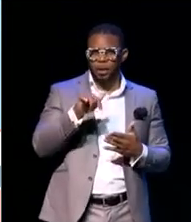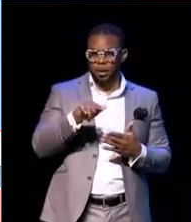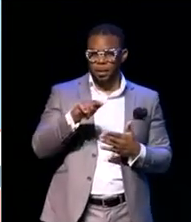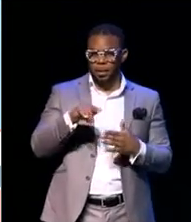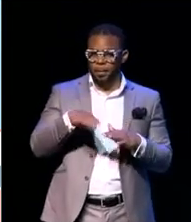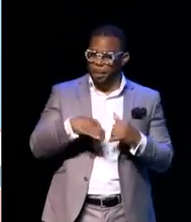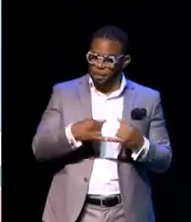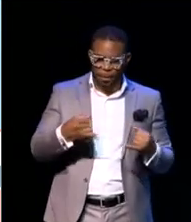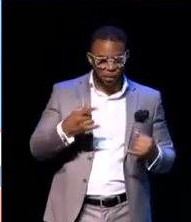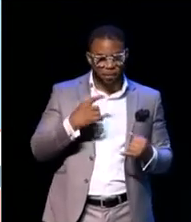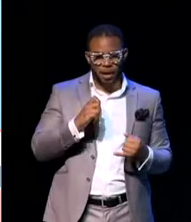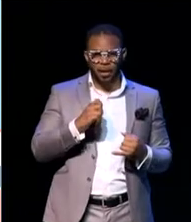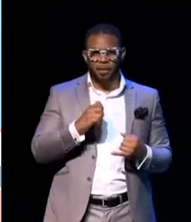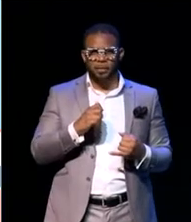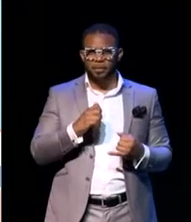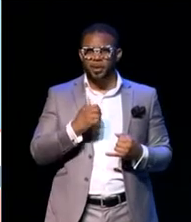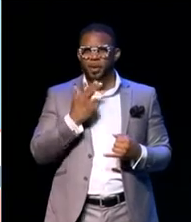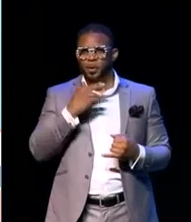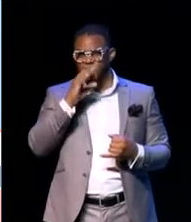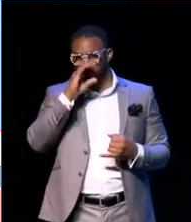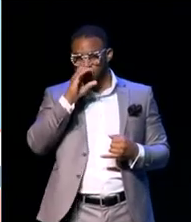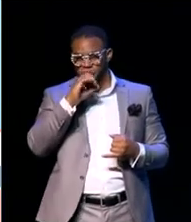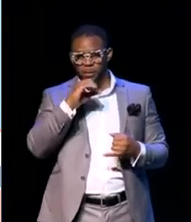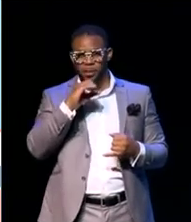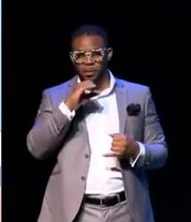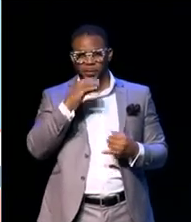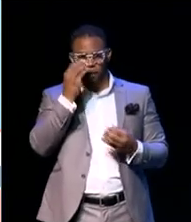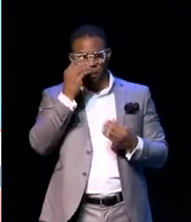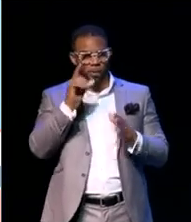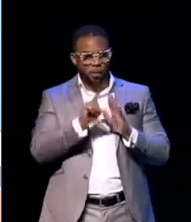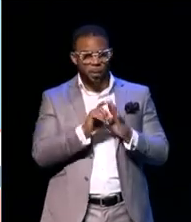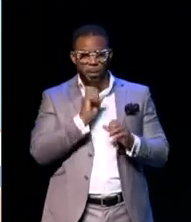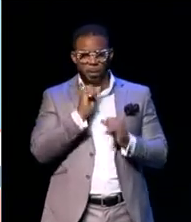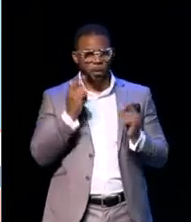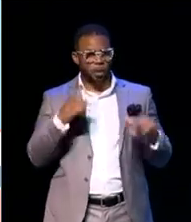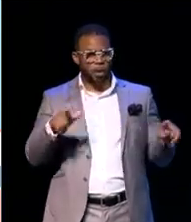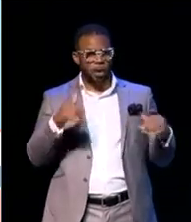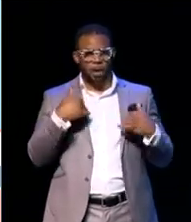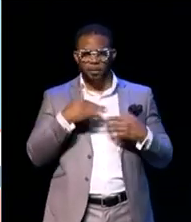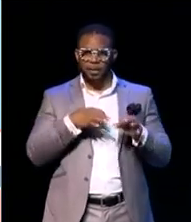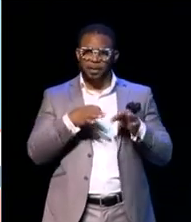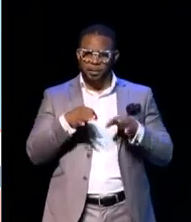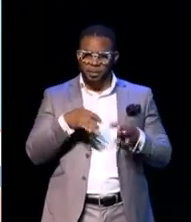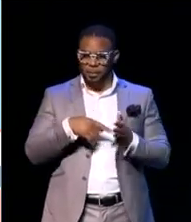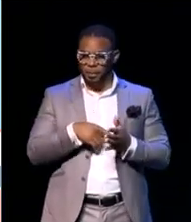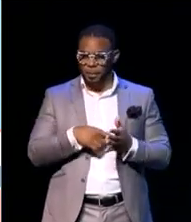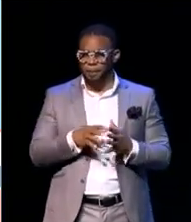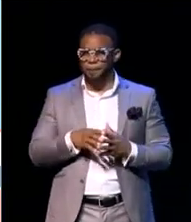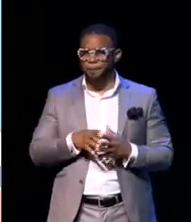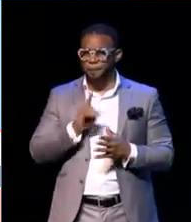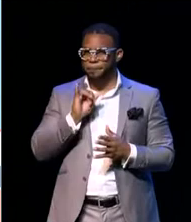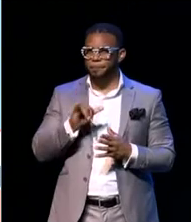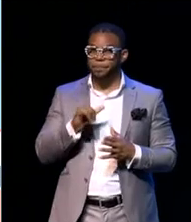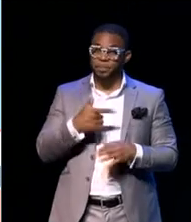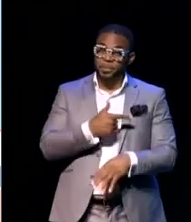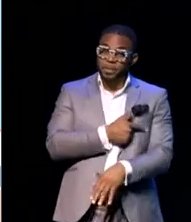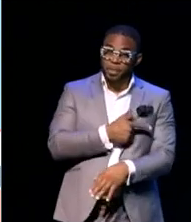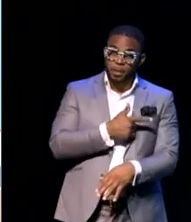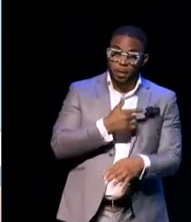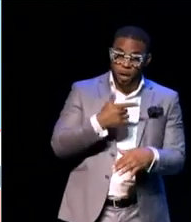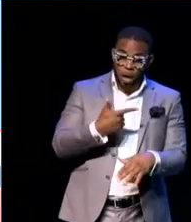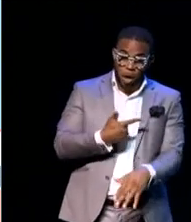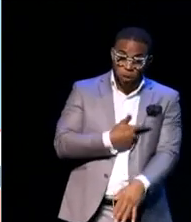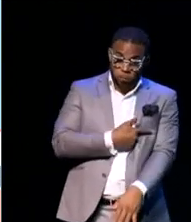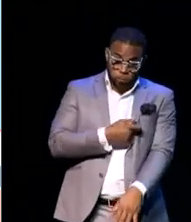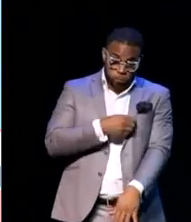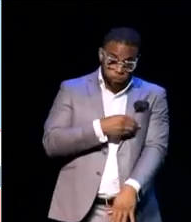this bottom line, and we've got a cute cartoon infographic that we'll make sure all of you have that explains this, is that the vaccine goes